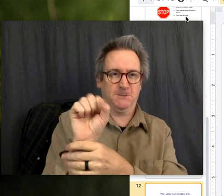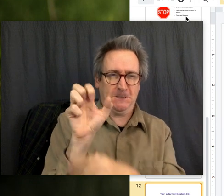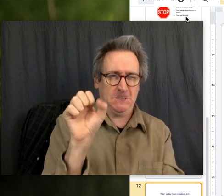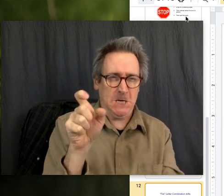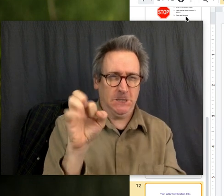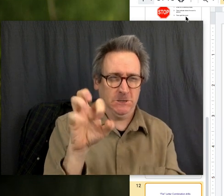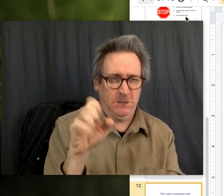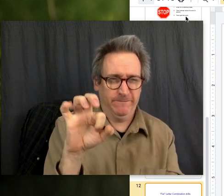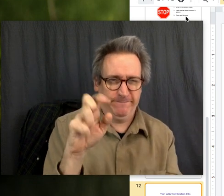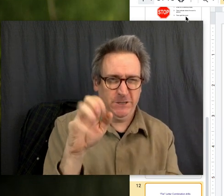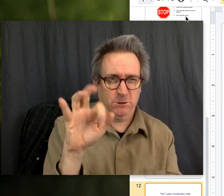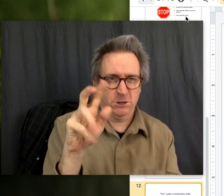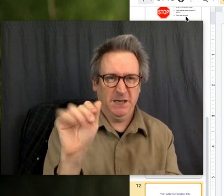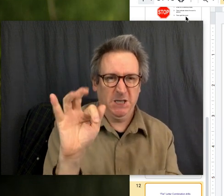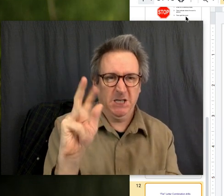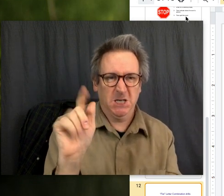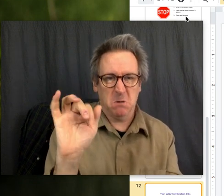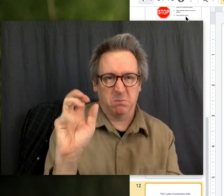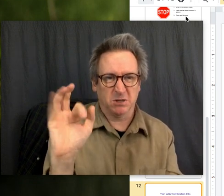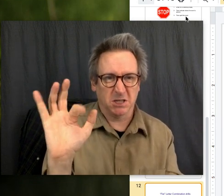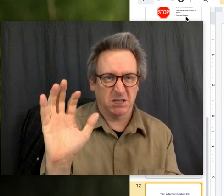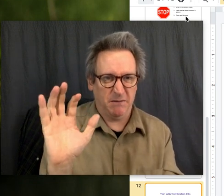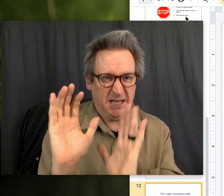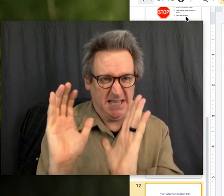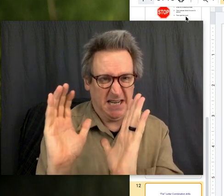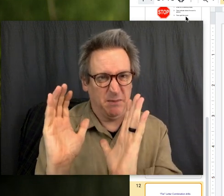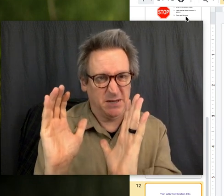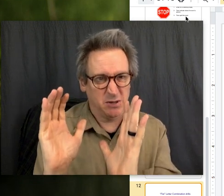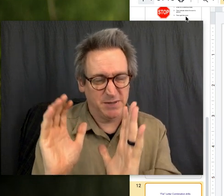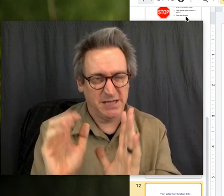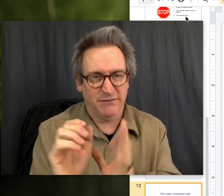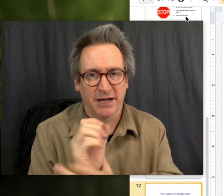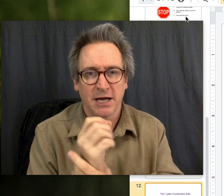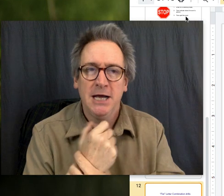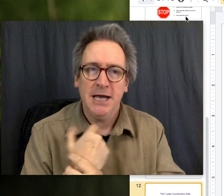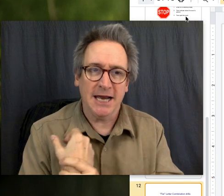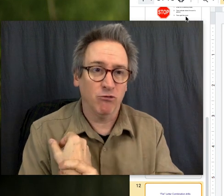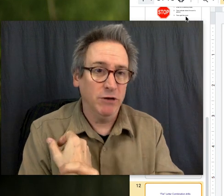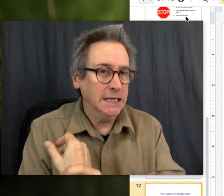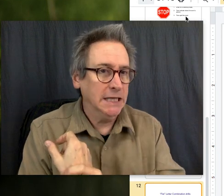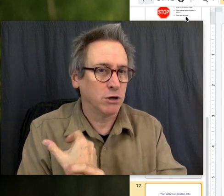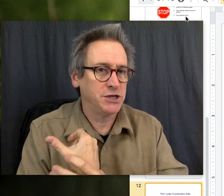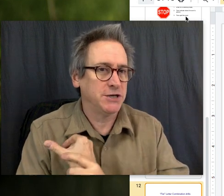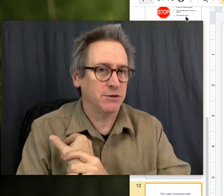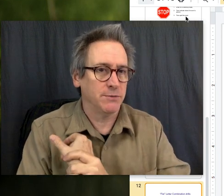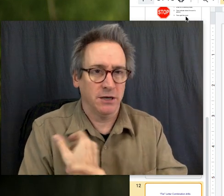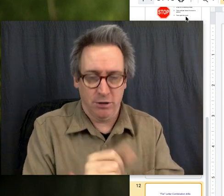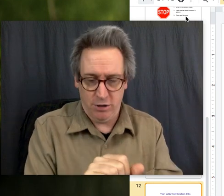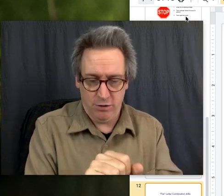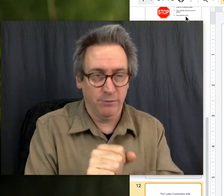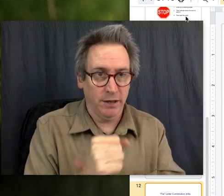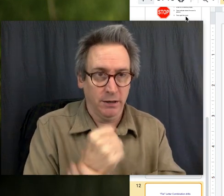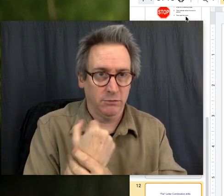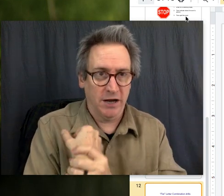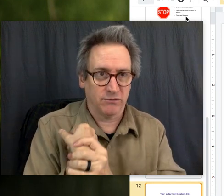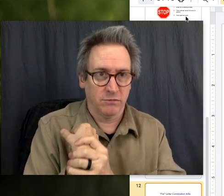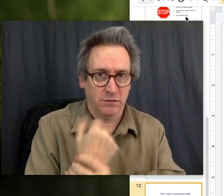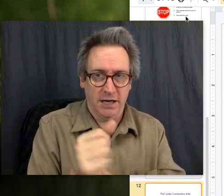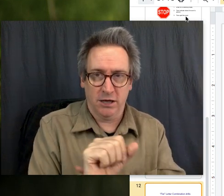so tense in finger spelling and numbers and stuff because they got to be so specific. And it really works to your detriment. You could